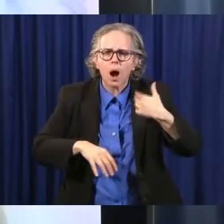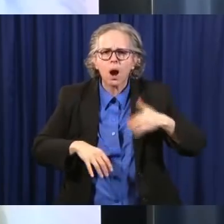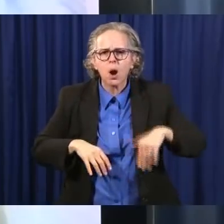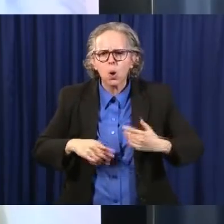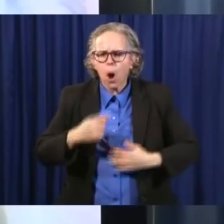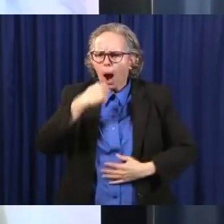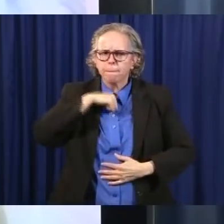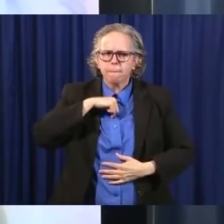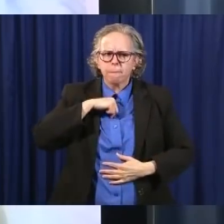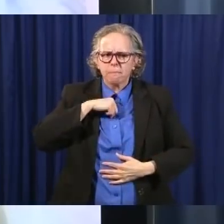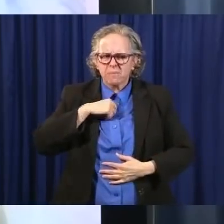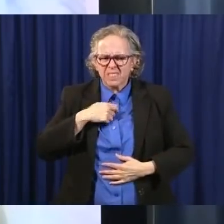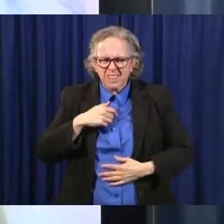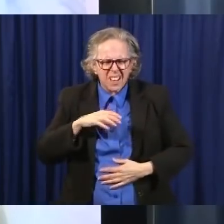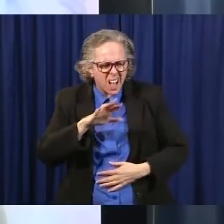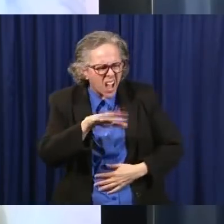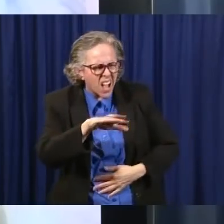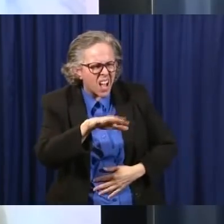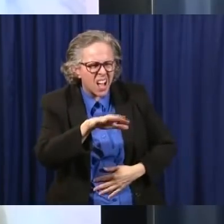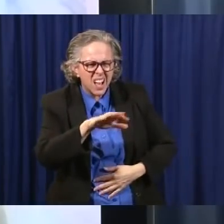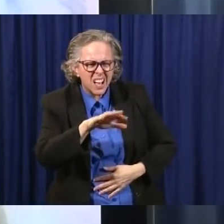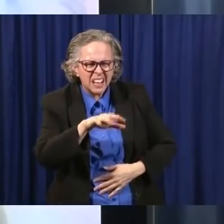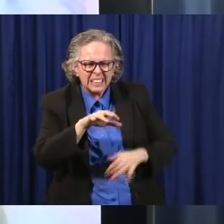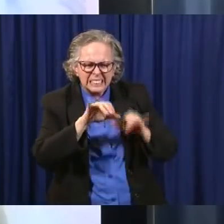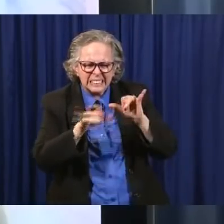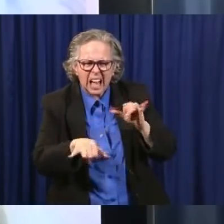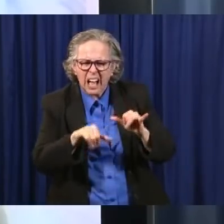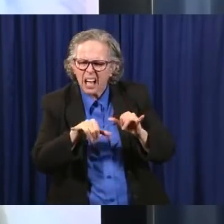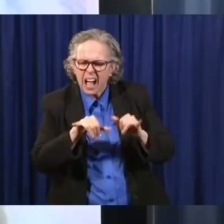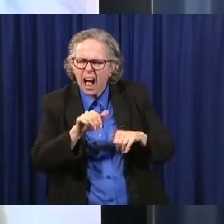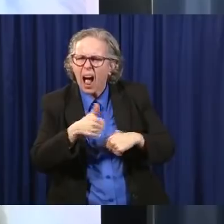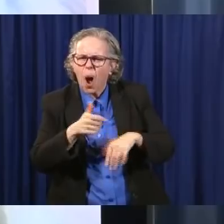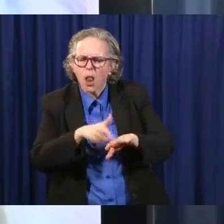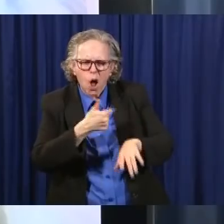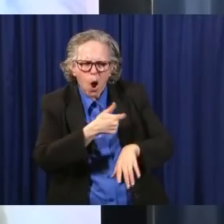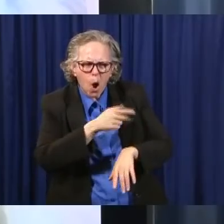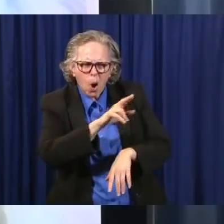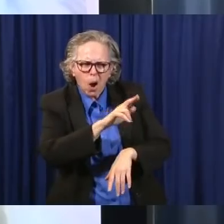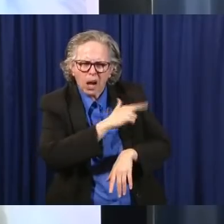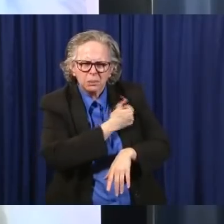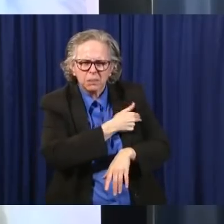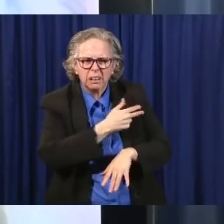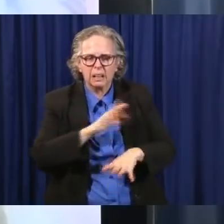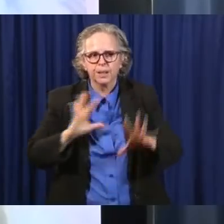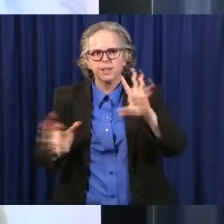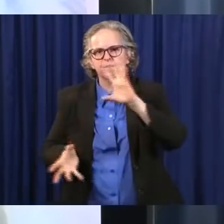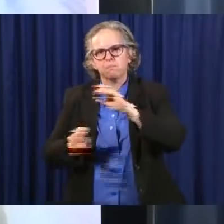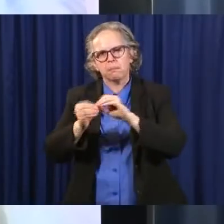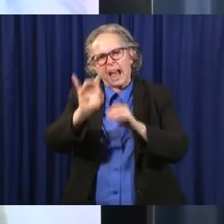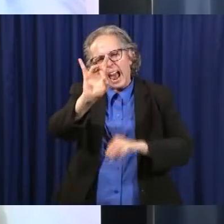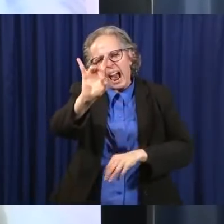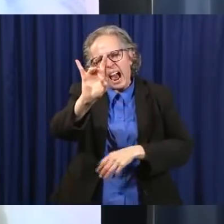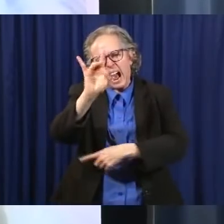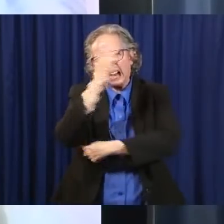Travis, how long were you in the hospital? I was in the hospital for 8 days.